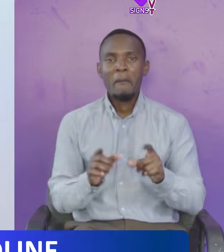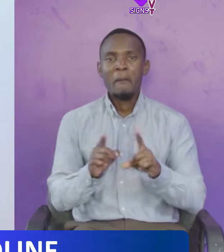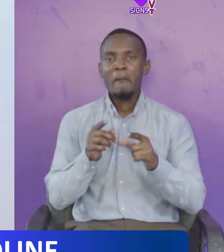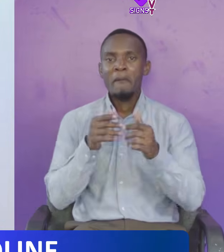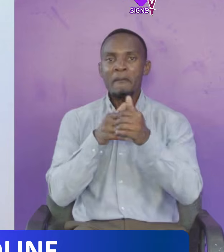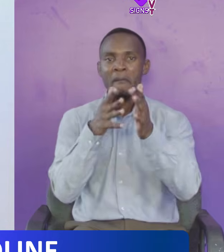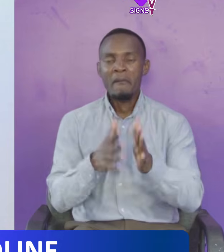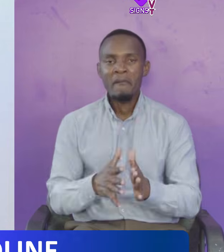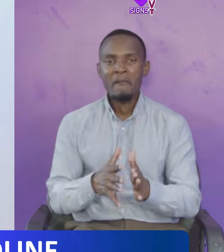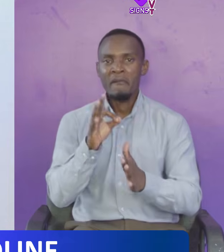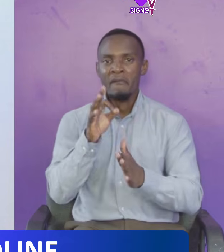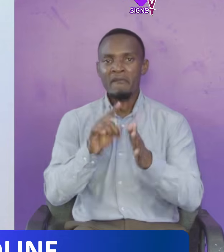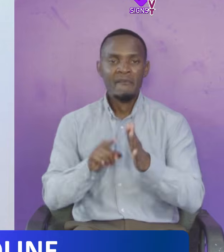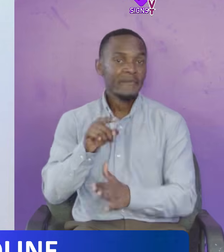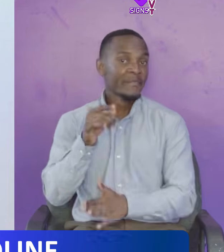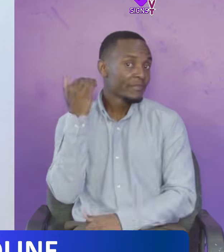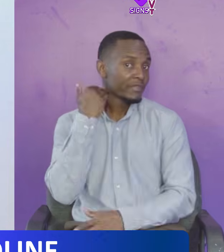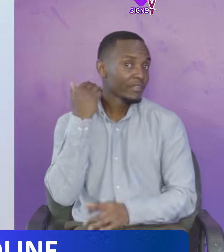service.